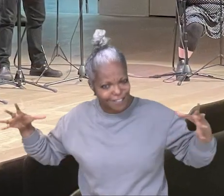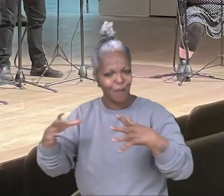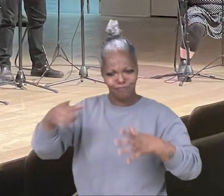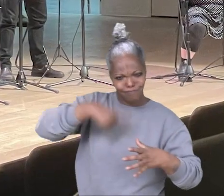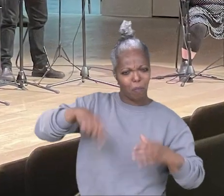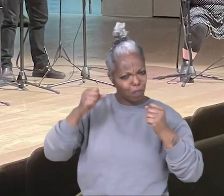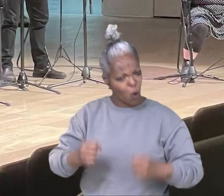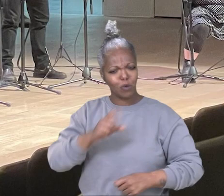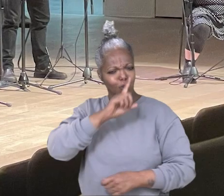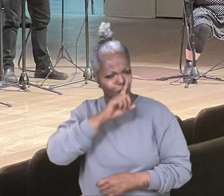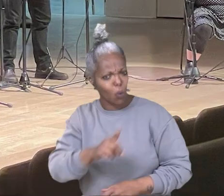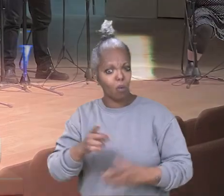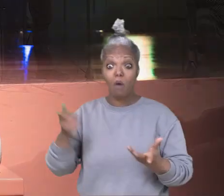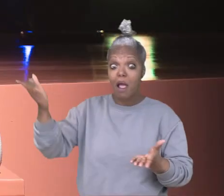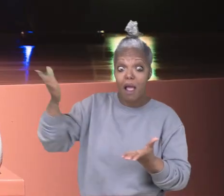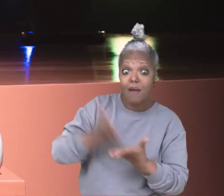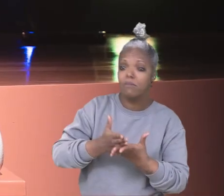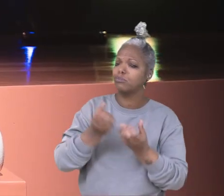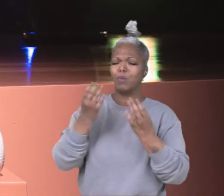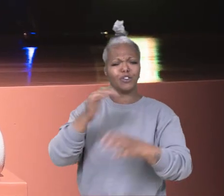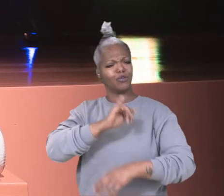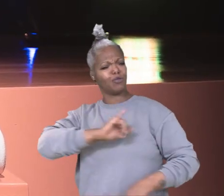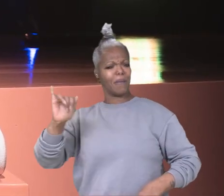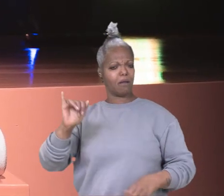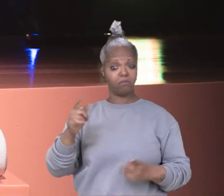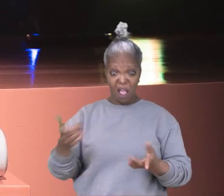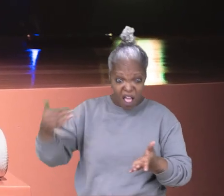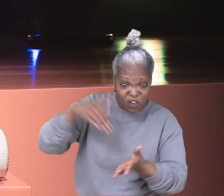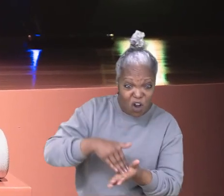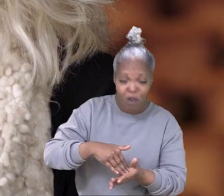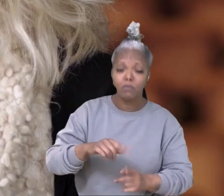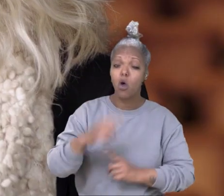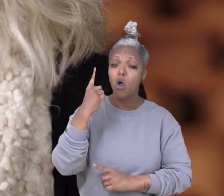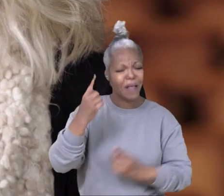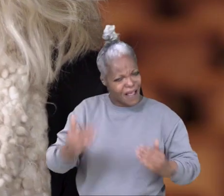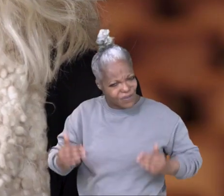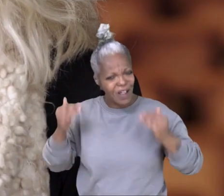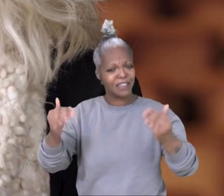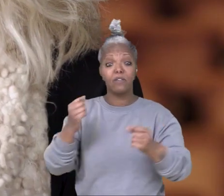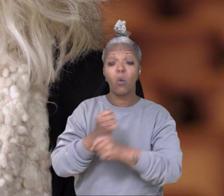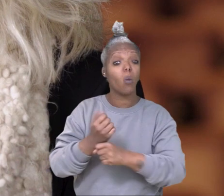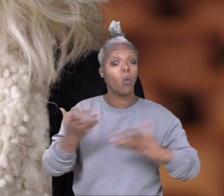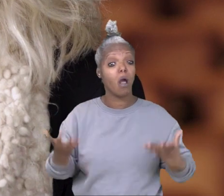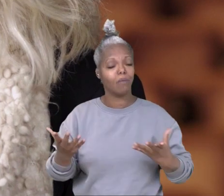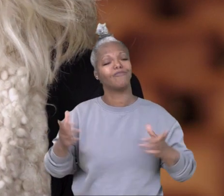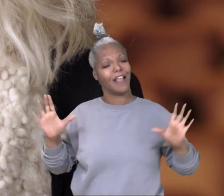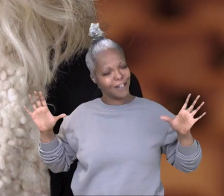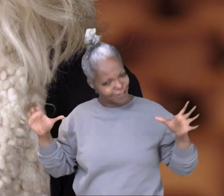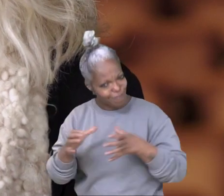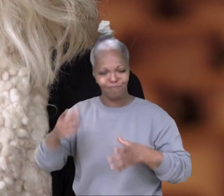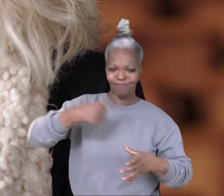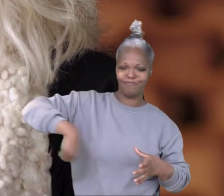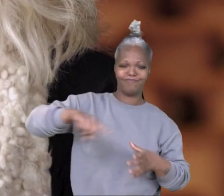expression. Together, we can make sure this never happens again. The only way forward is to work